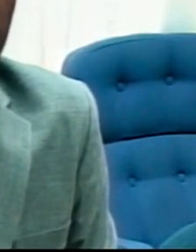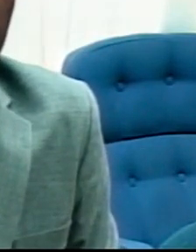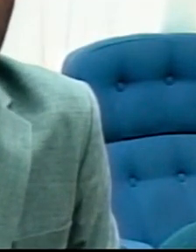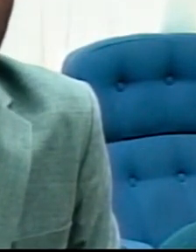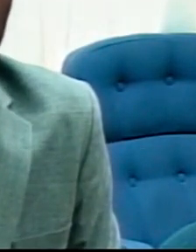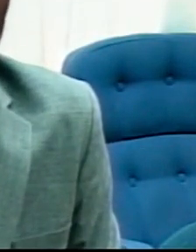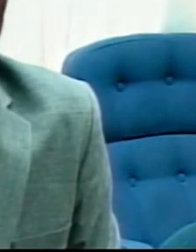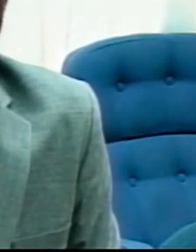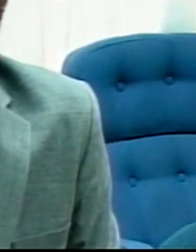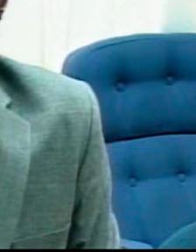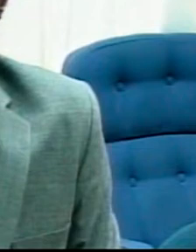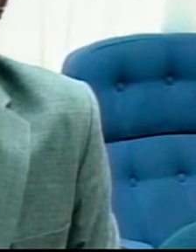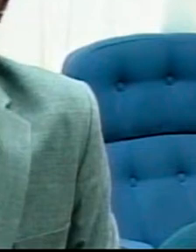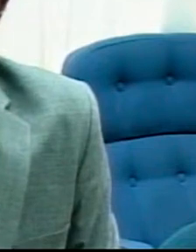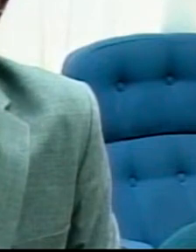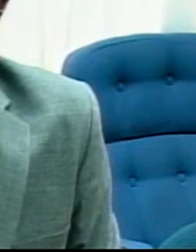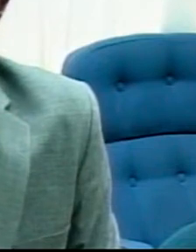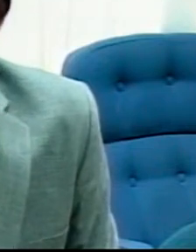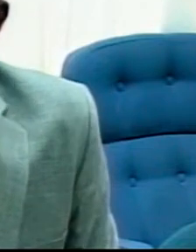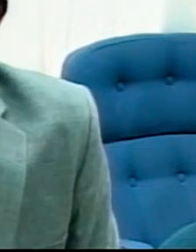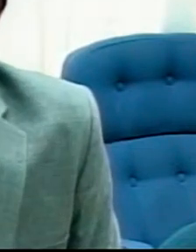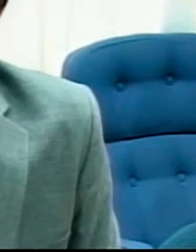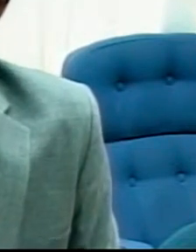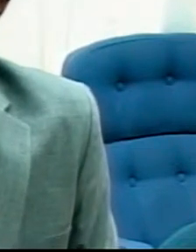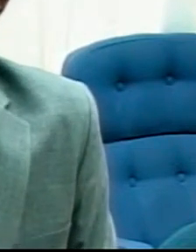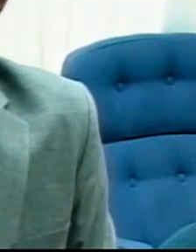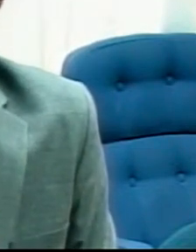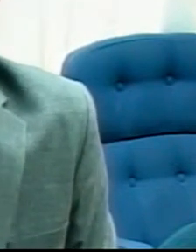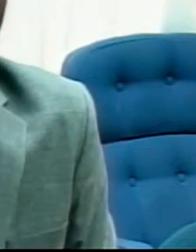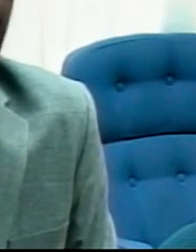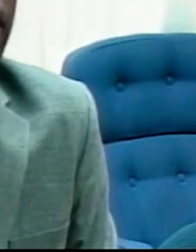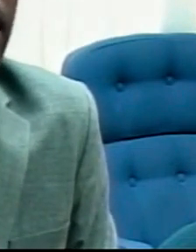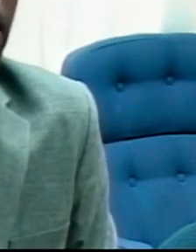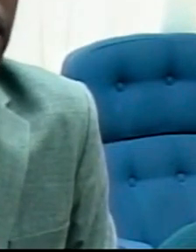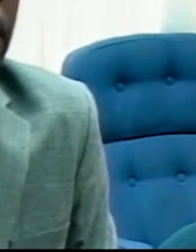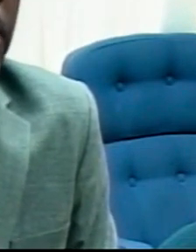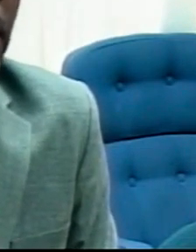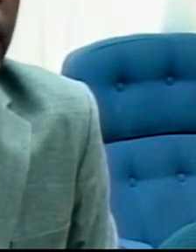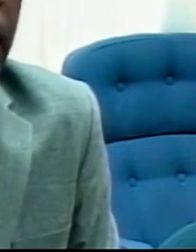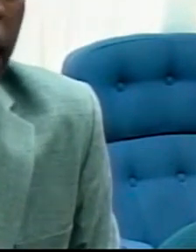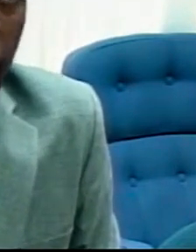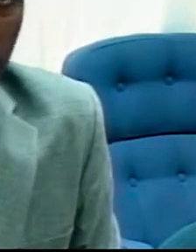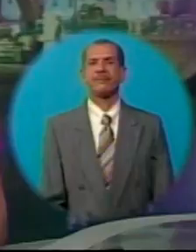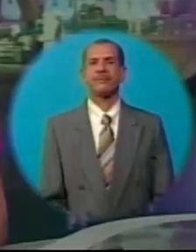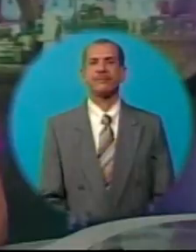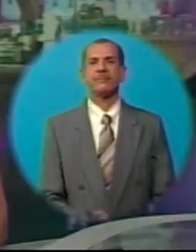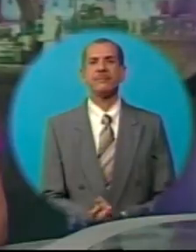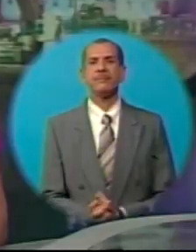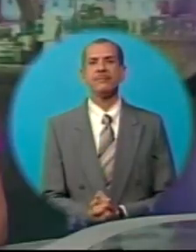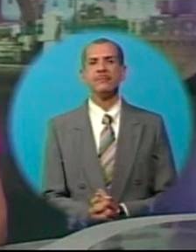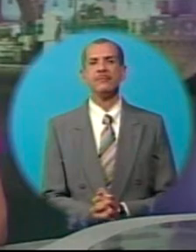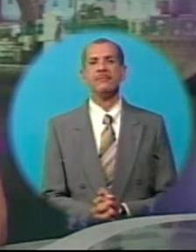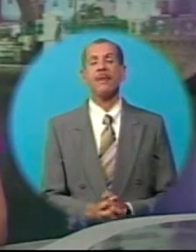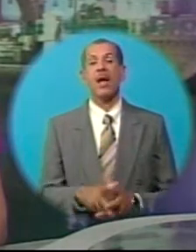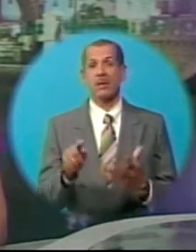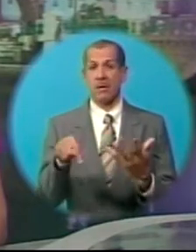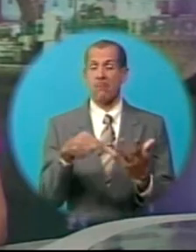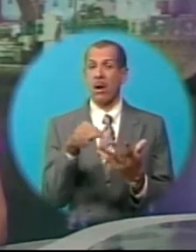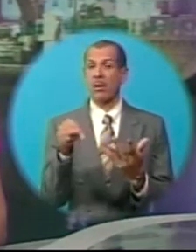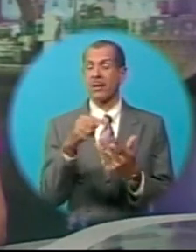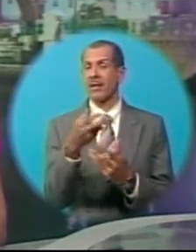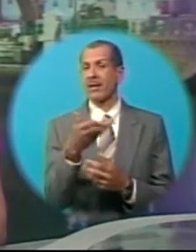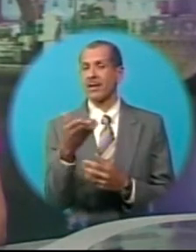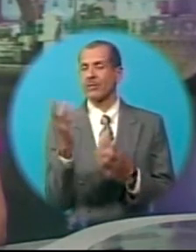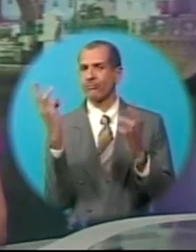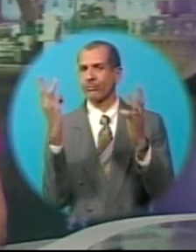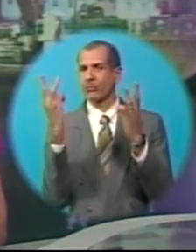at matters raised by the PSV operators. Now, among the issues of concern,